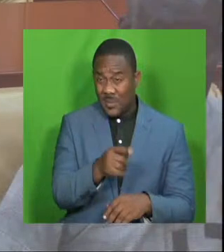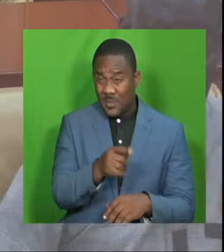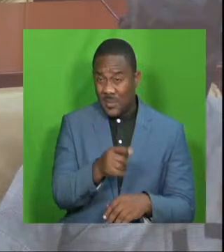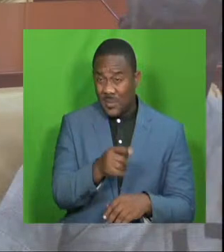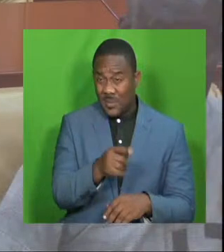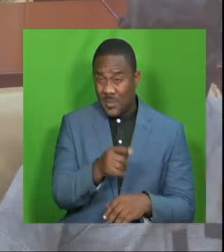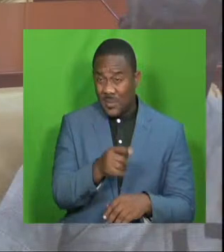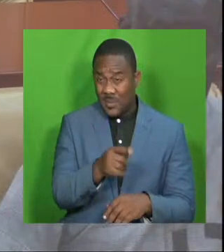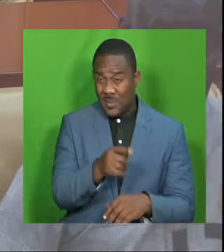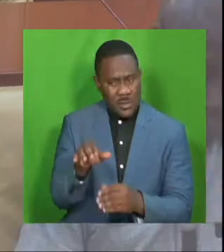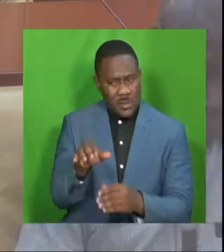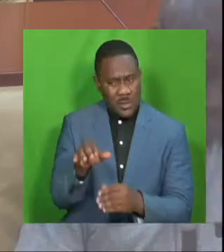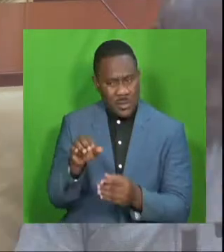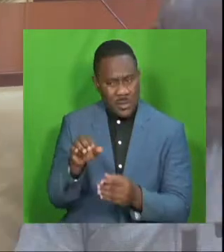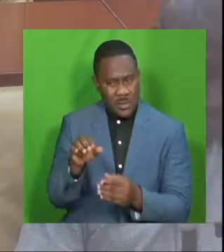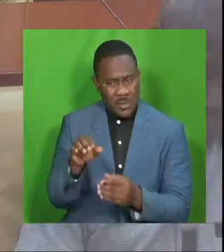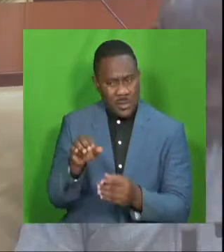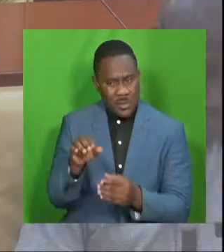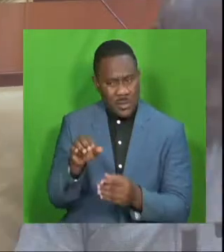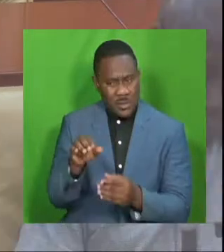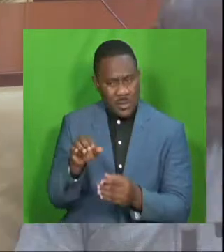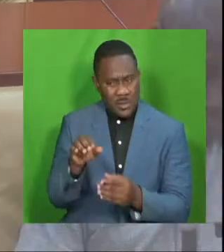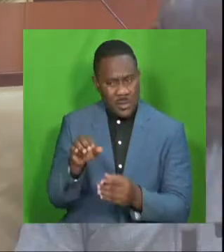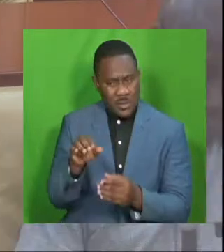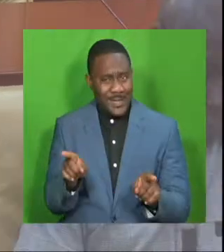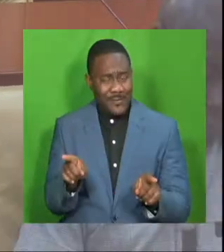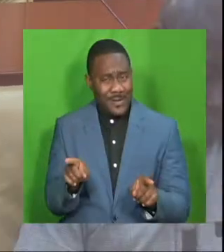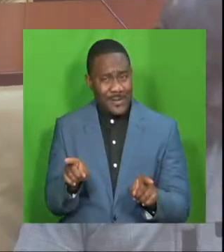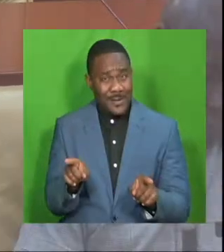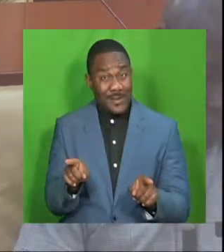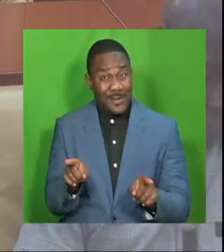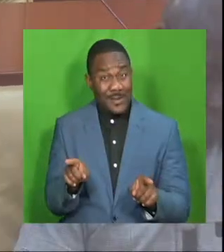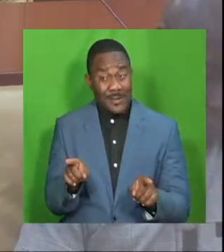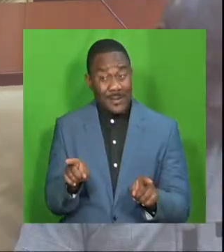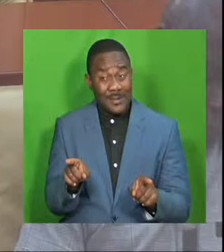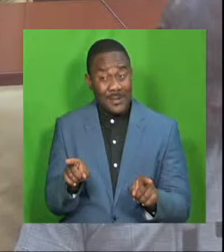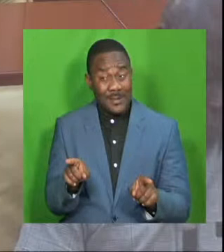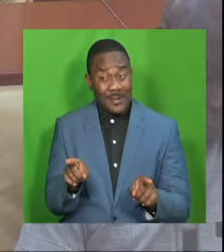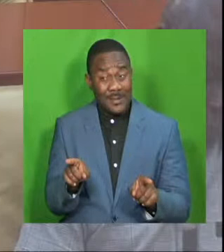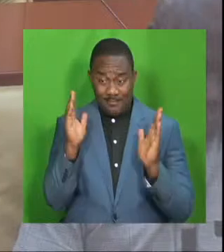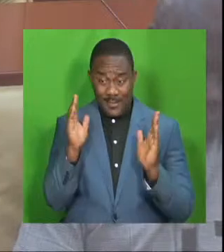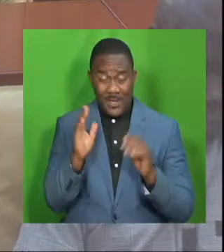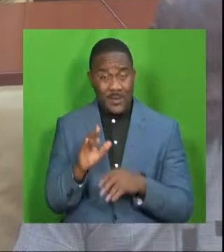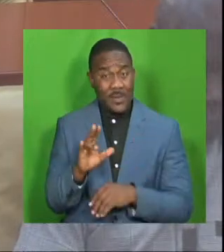not sure which one is correct. We have